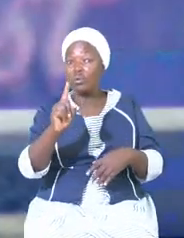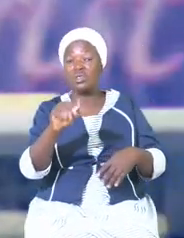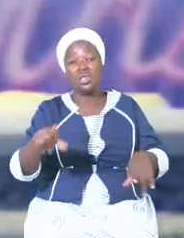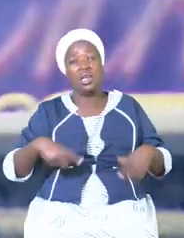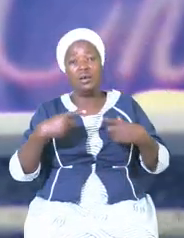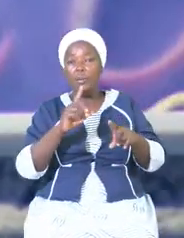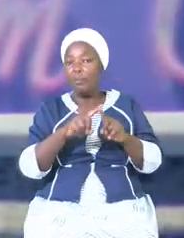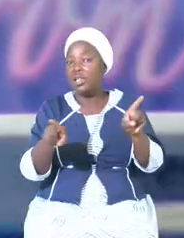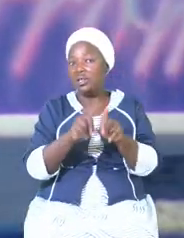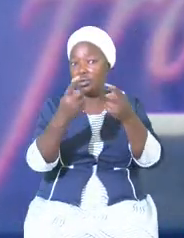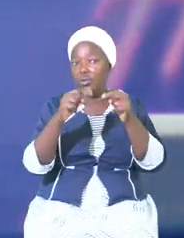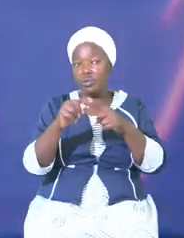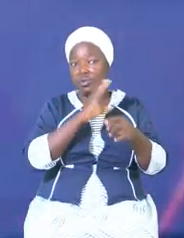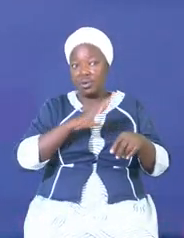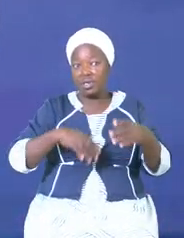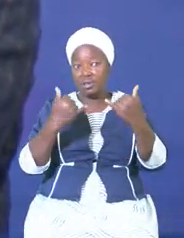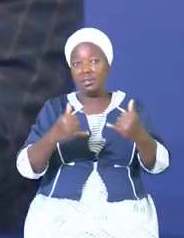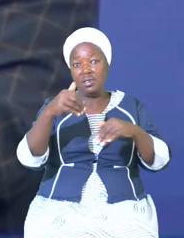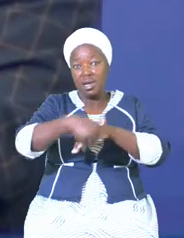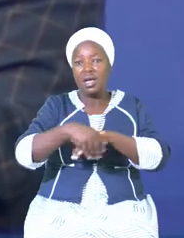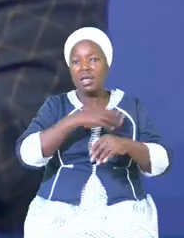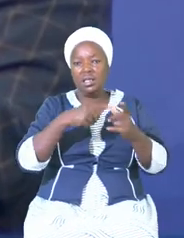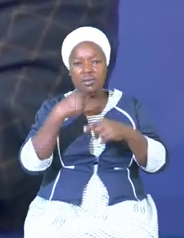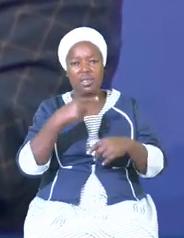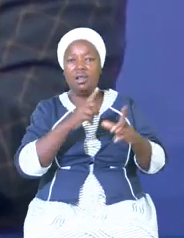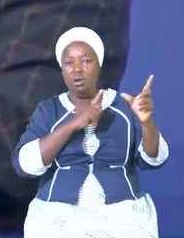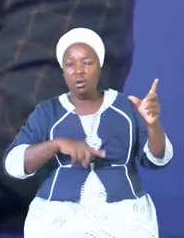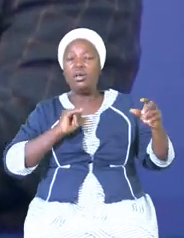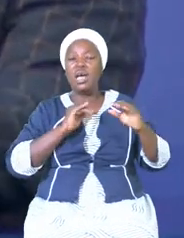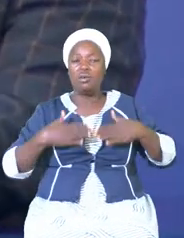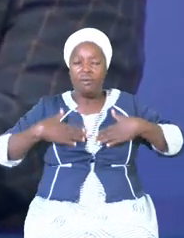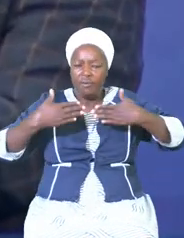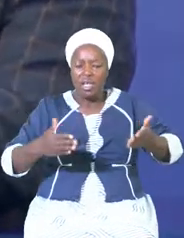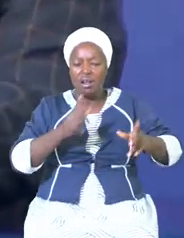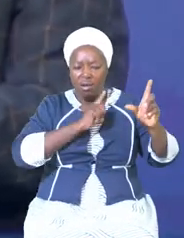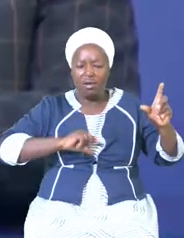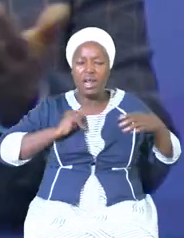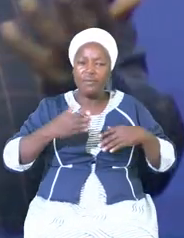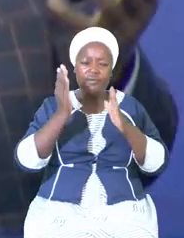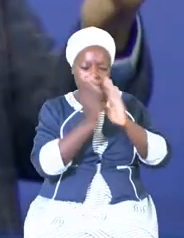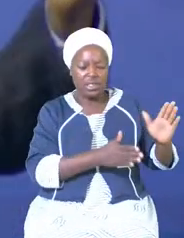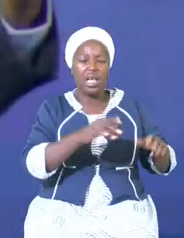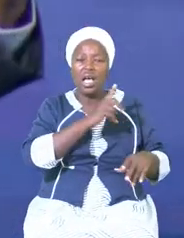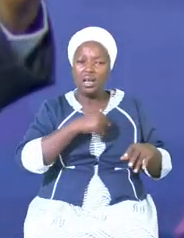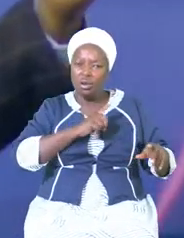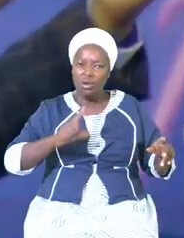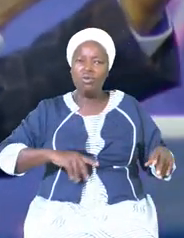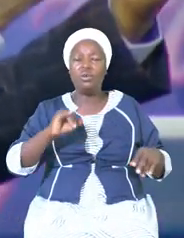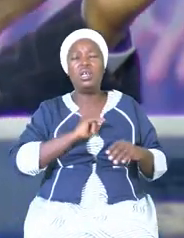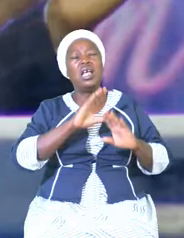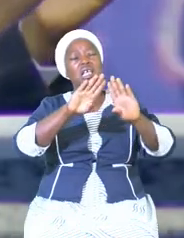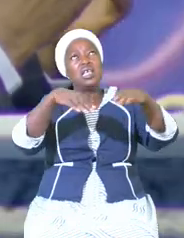come to Christ tonight and you say, Lord, I confess, and Lord, I forsake, and Lord, I give